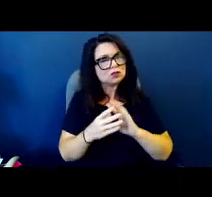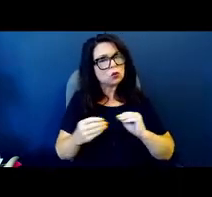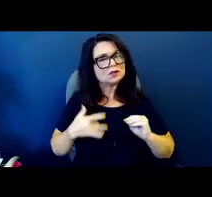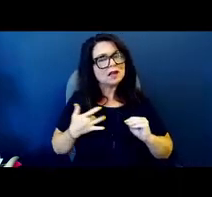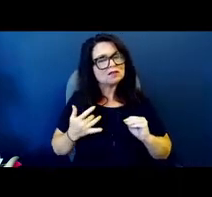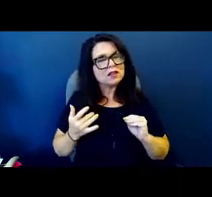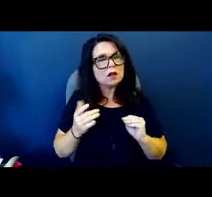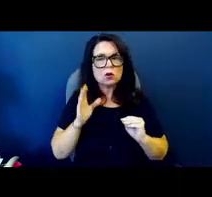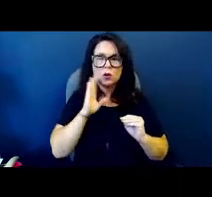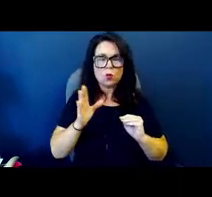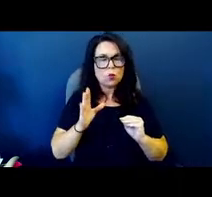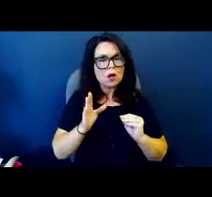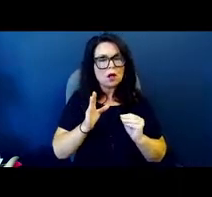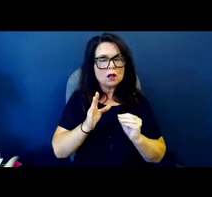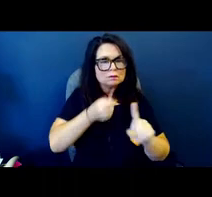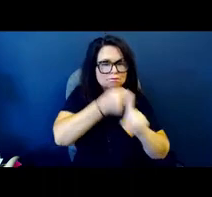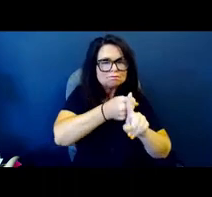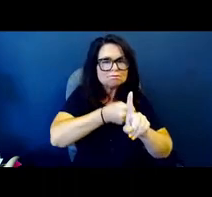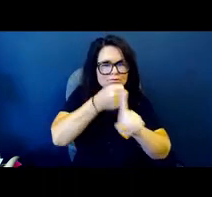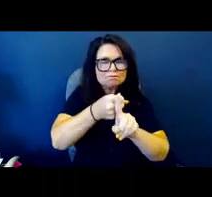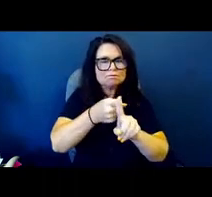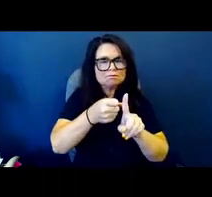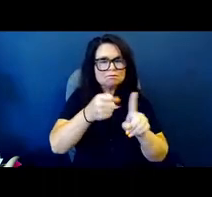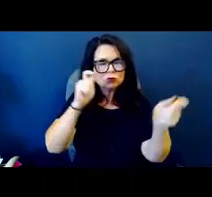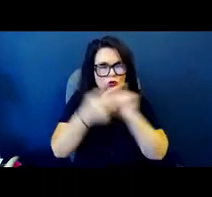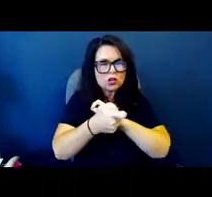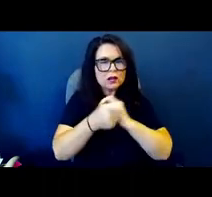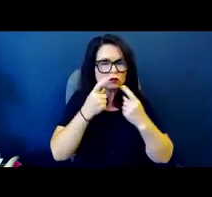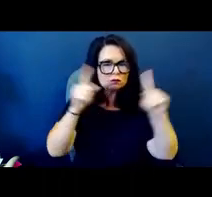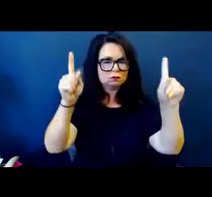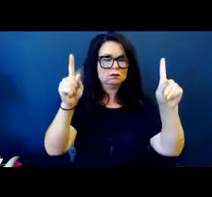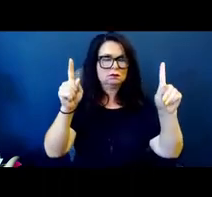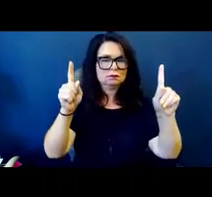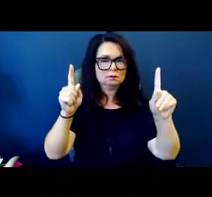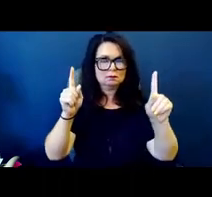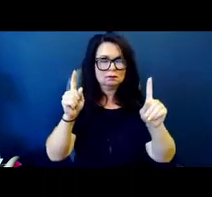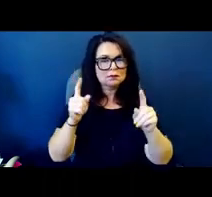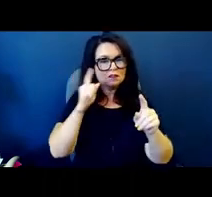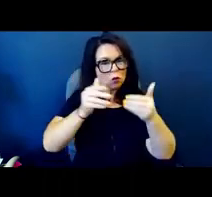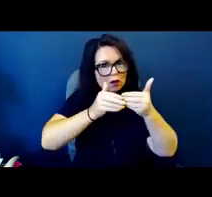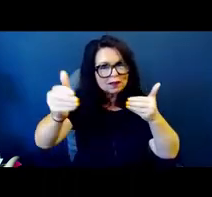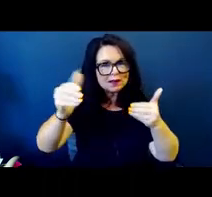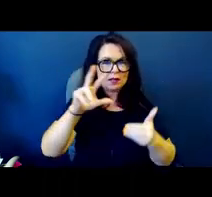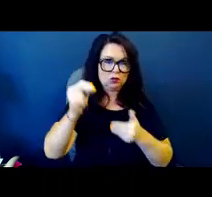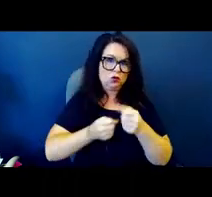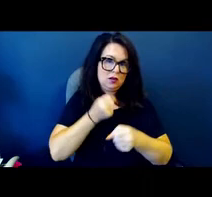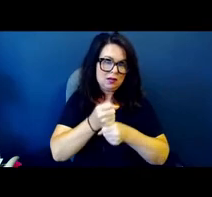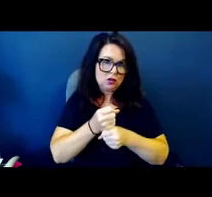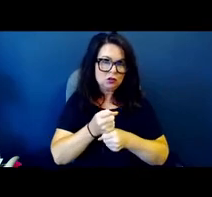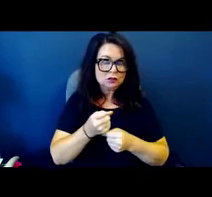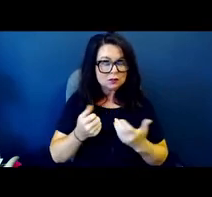more change than we've already achieved over the next 30 years. So we need to